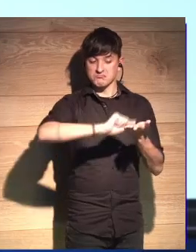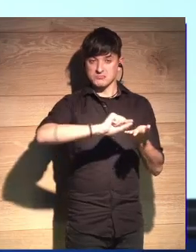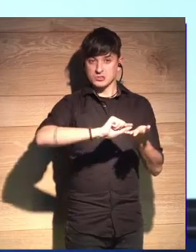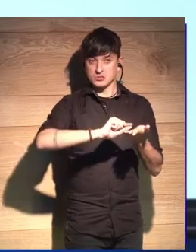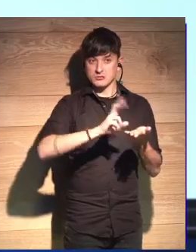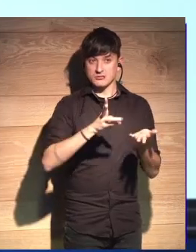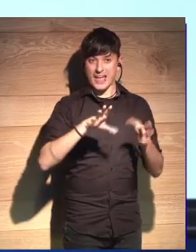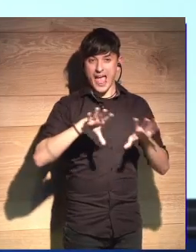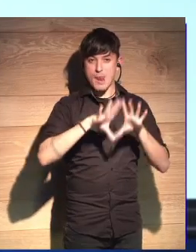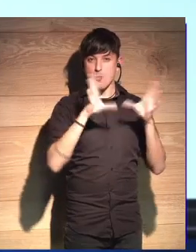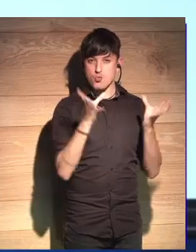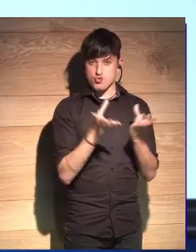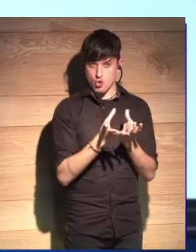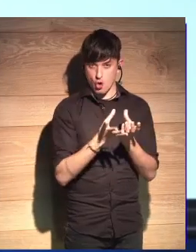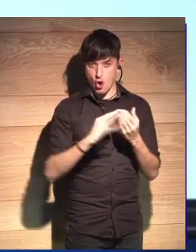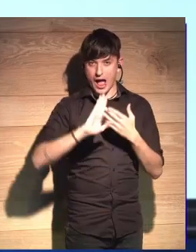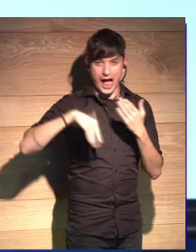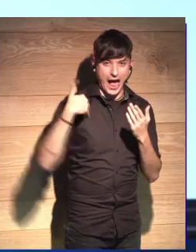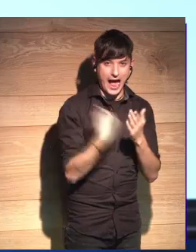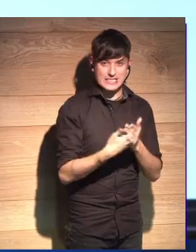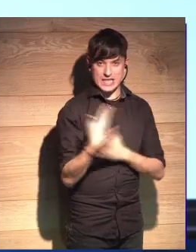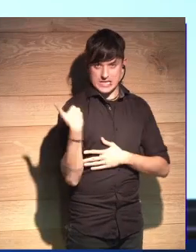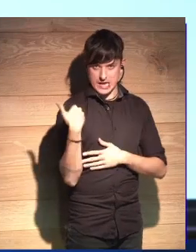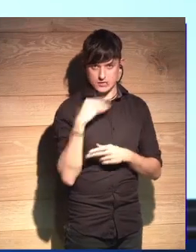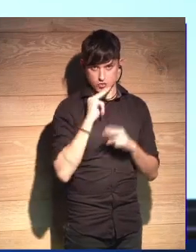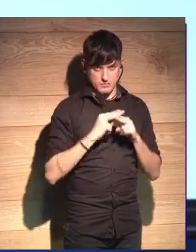And then he wrote The World Until Yesterday,